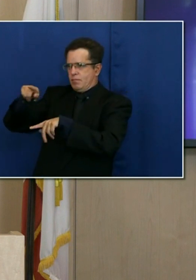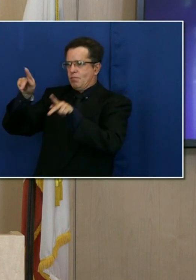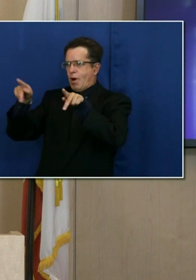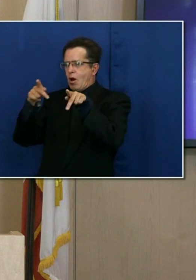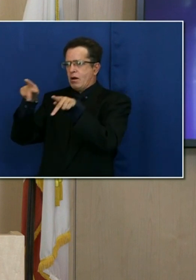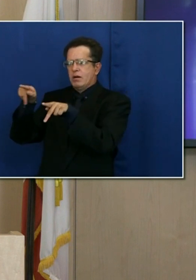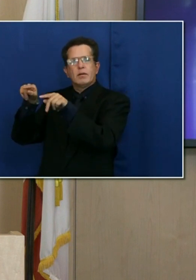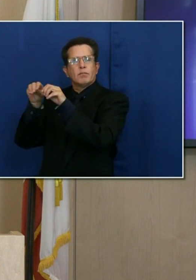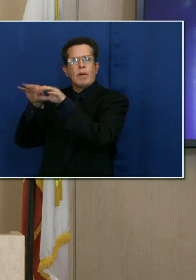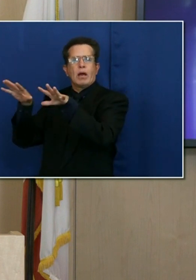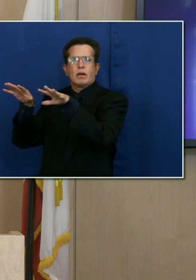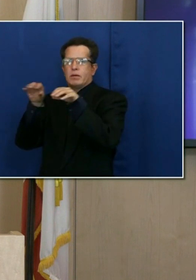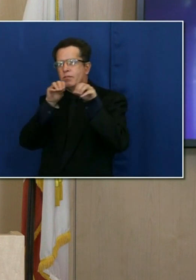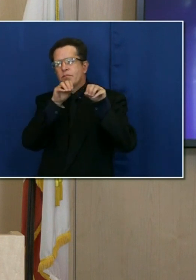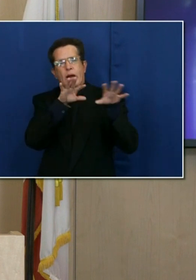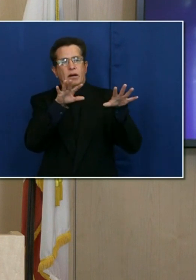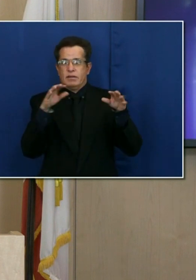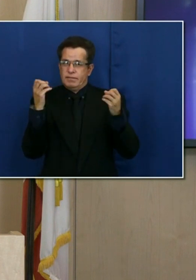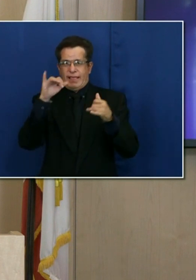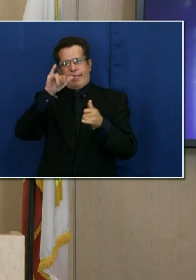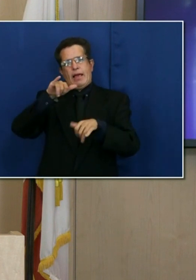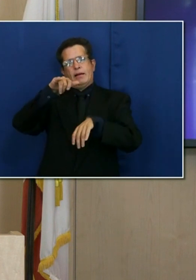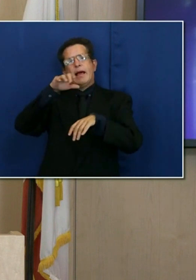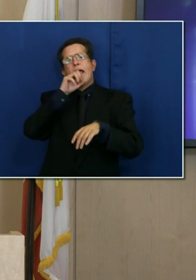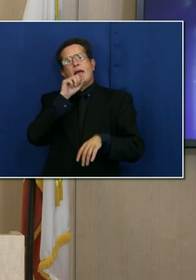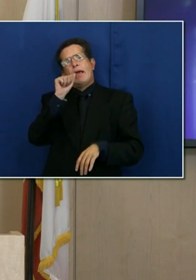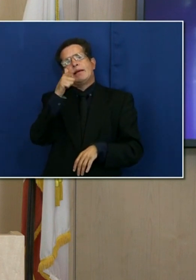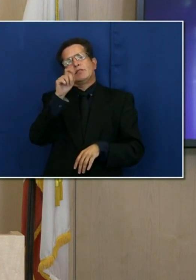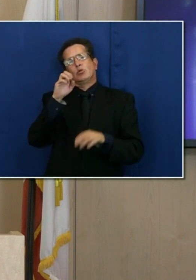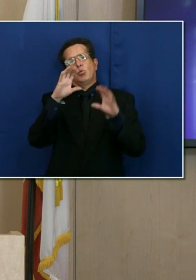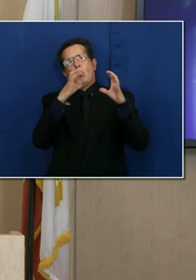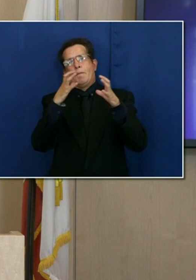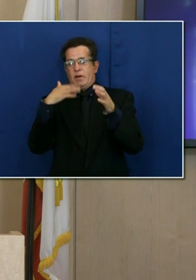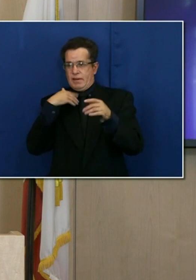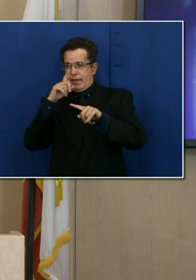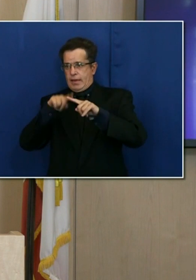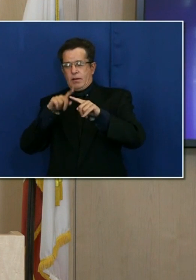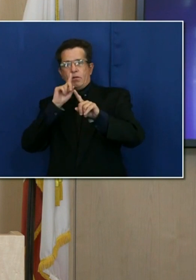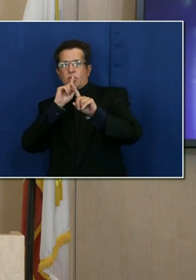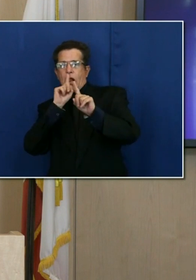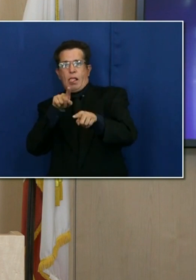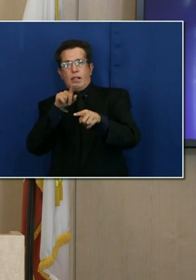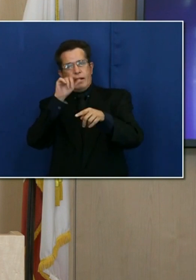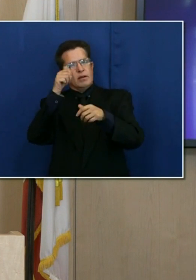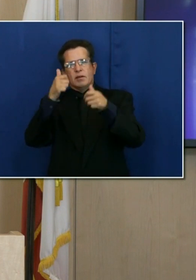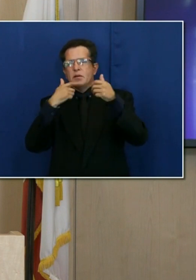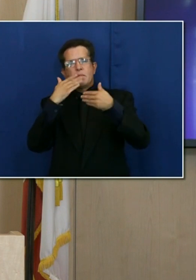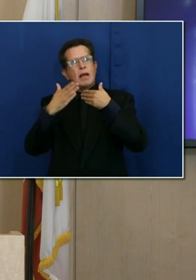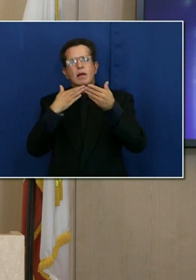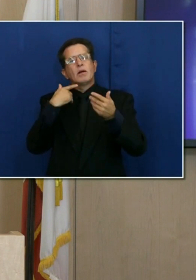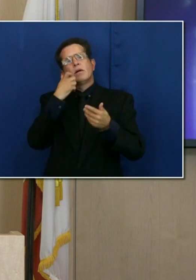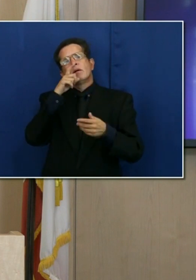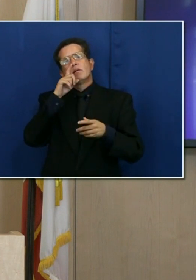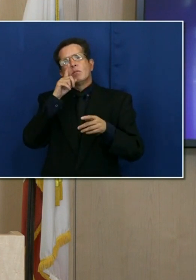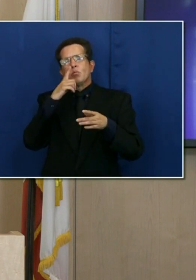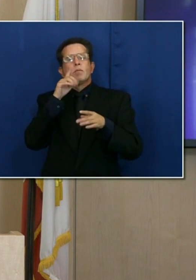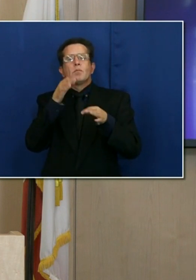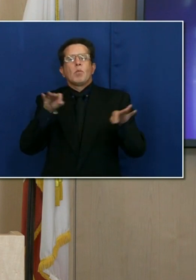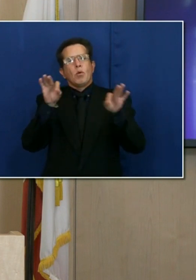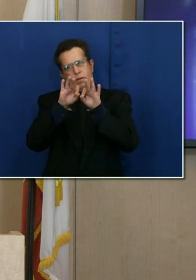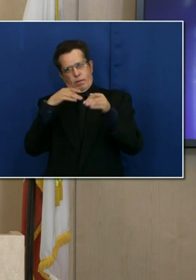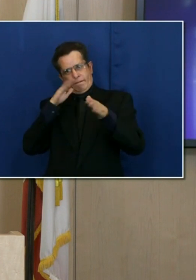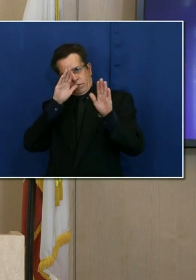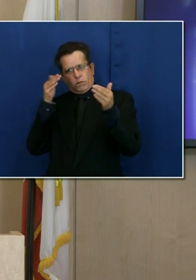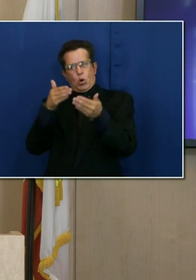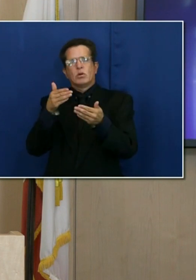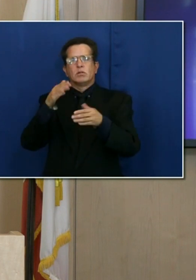example. I think that really, rather than zeroing in on a specific age group, I think we should be talking about the behavior. And the